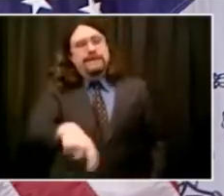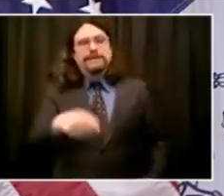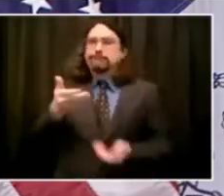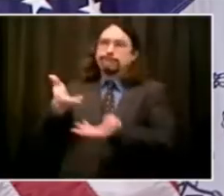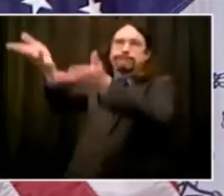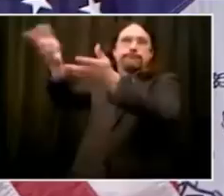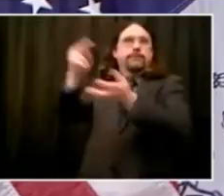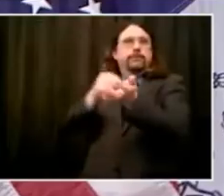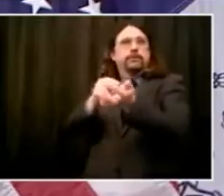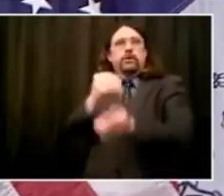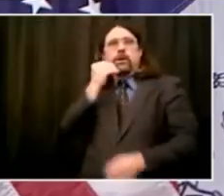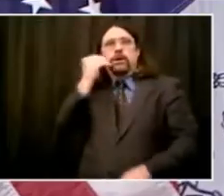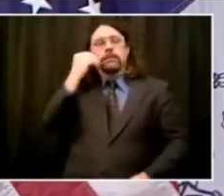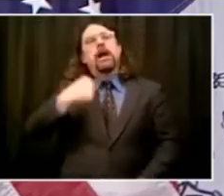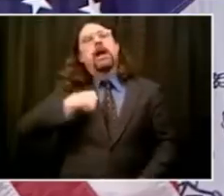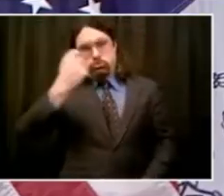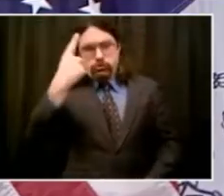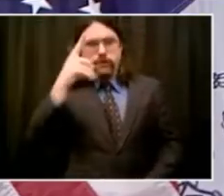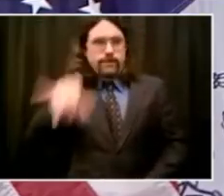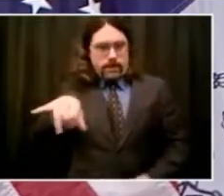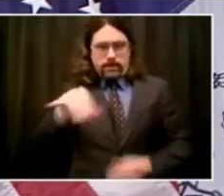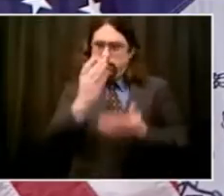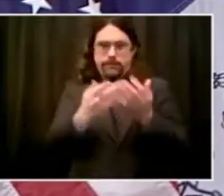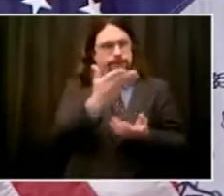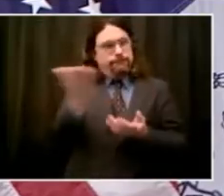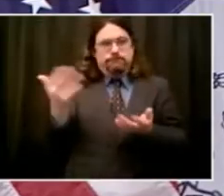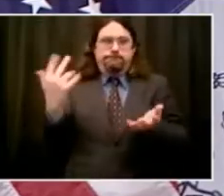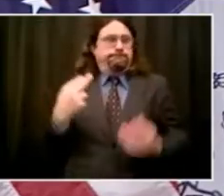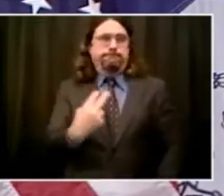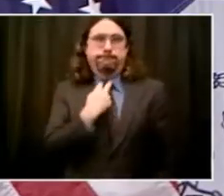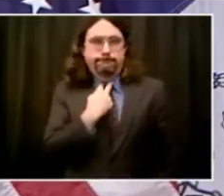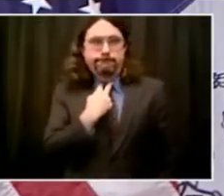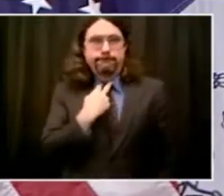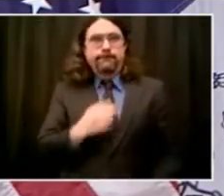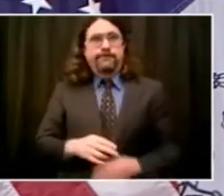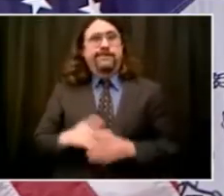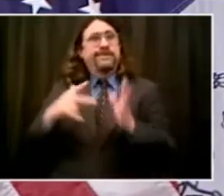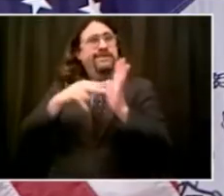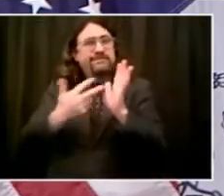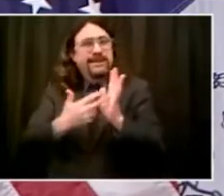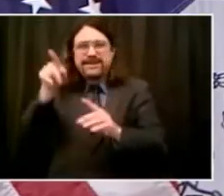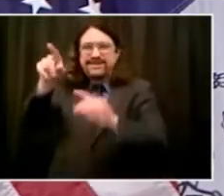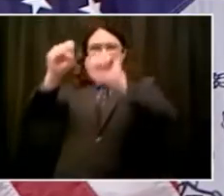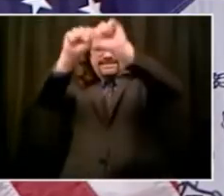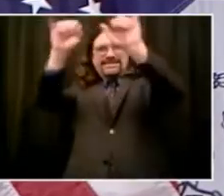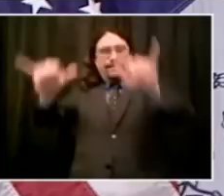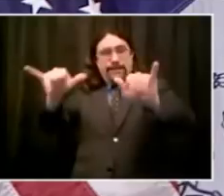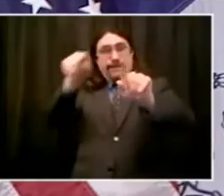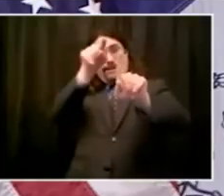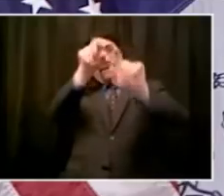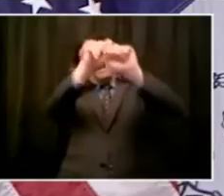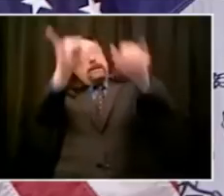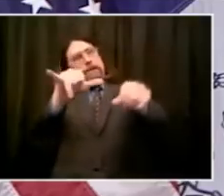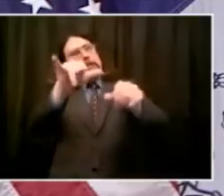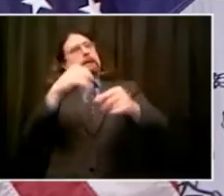about. And again, as part of our recovery, we're really going to look for what it would take to build that reality to help our seniors, what it would take to